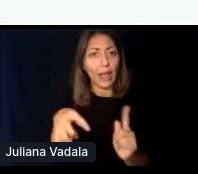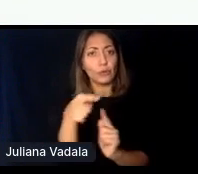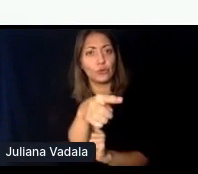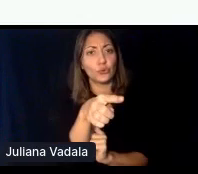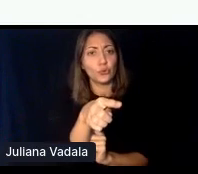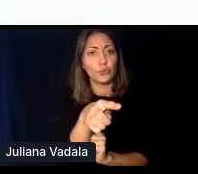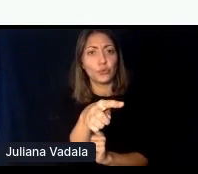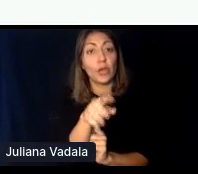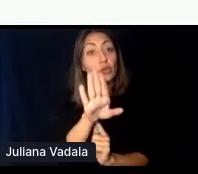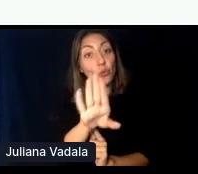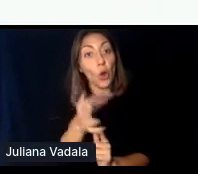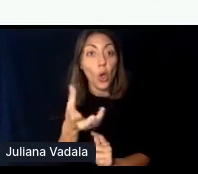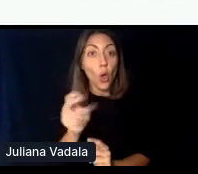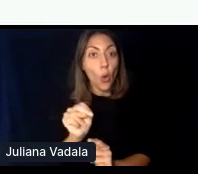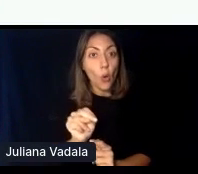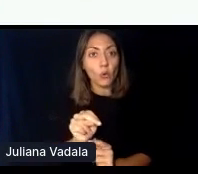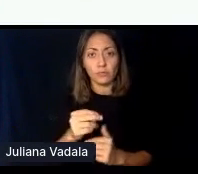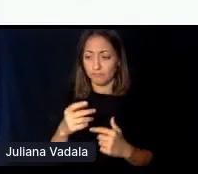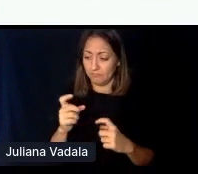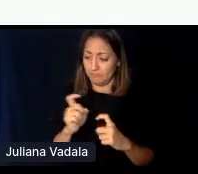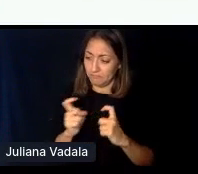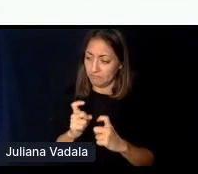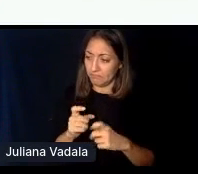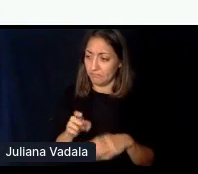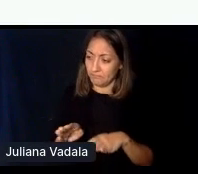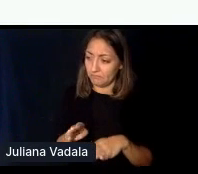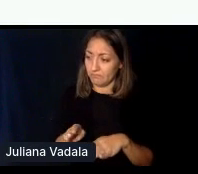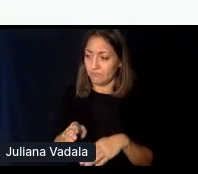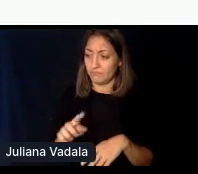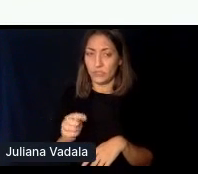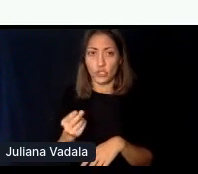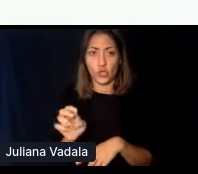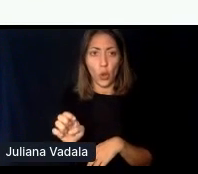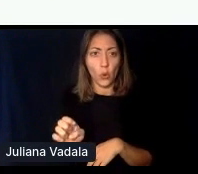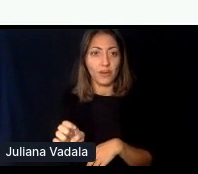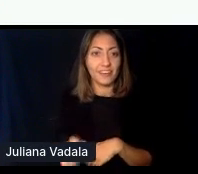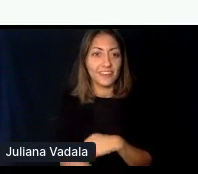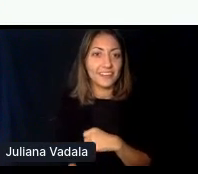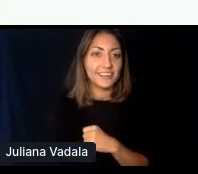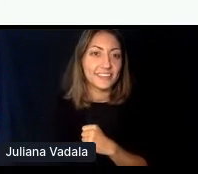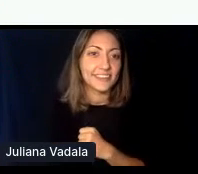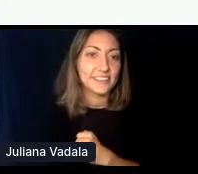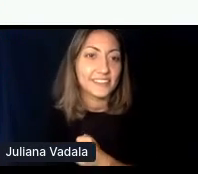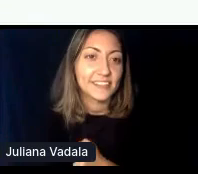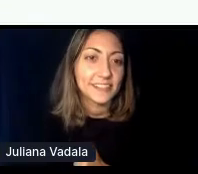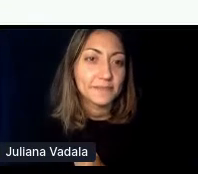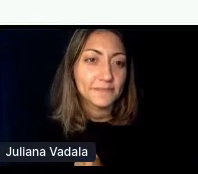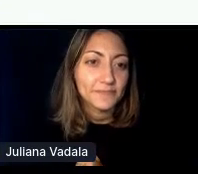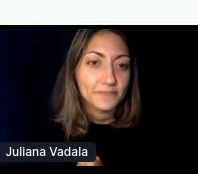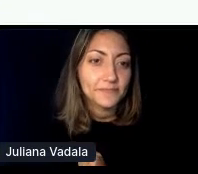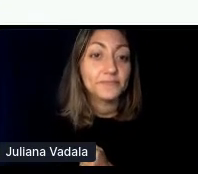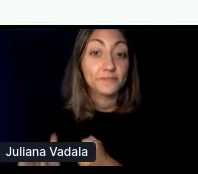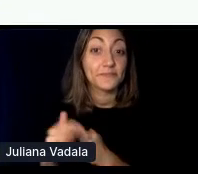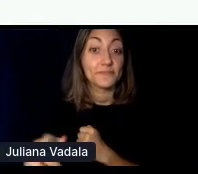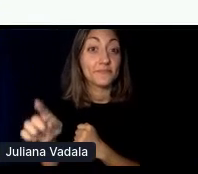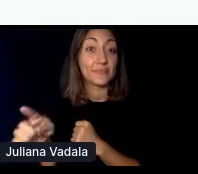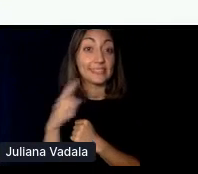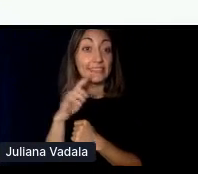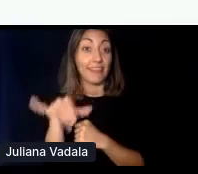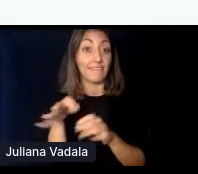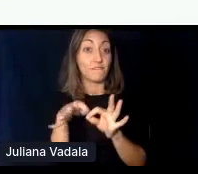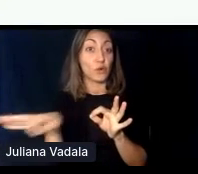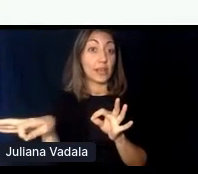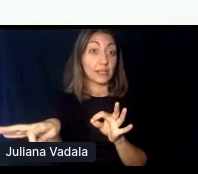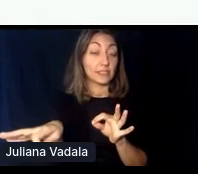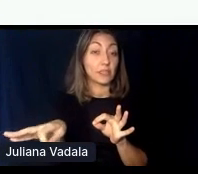like a rule of thumb. That comes from wife beating. Didn't know that. Found out soon. Don't use that phrase